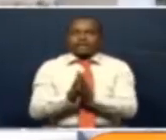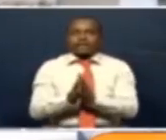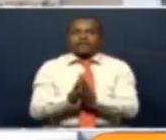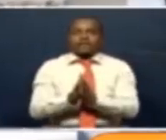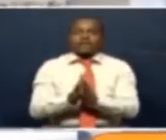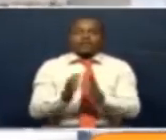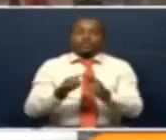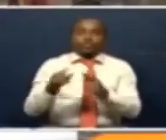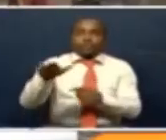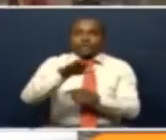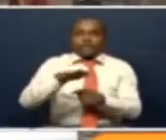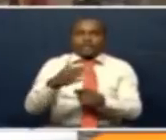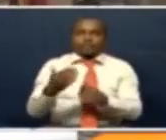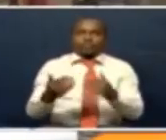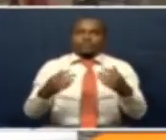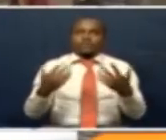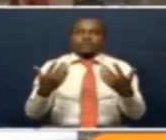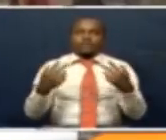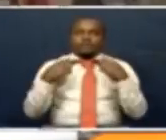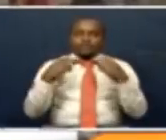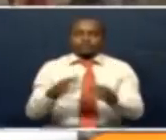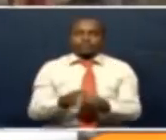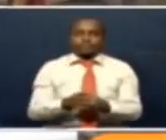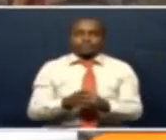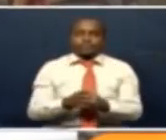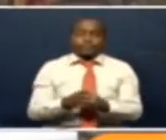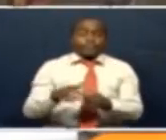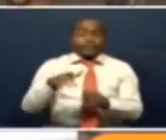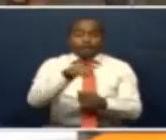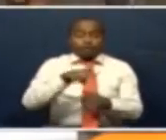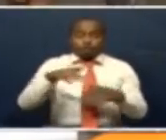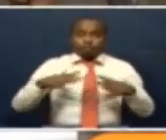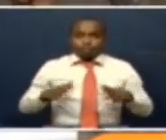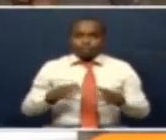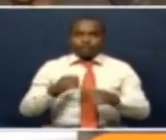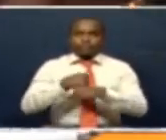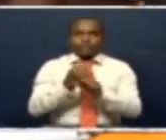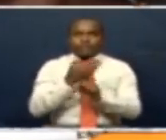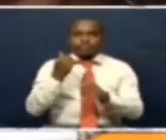areas that are cut off. In camps across the country, locals now making the best